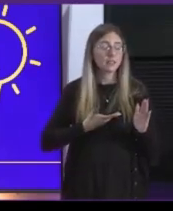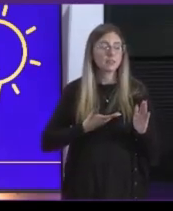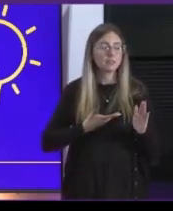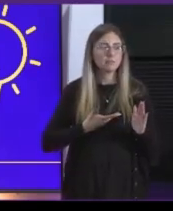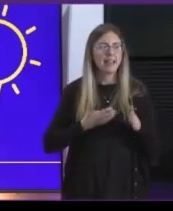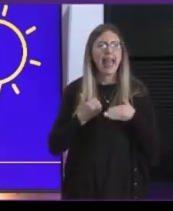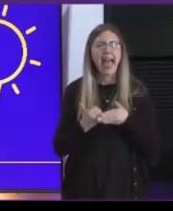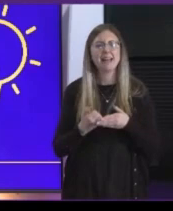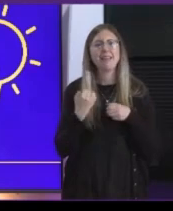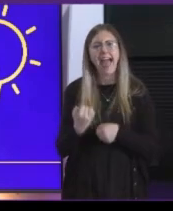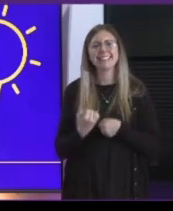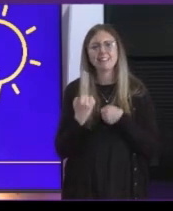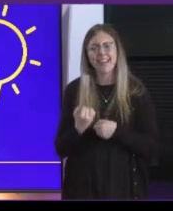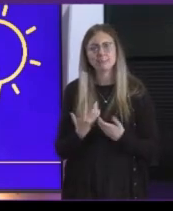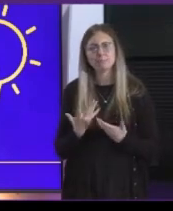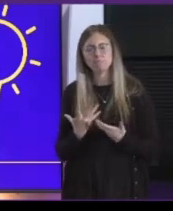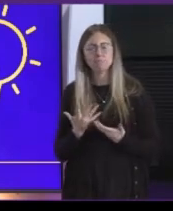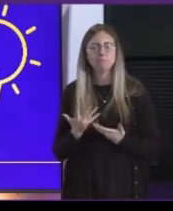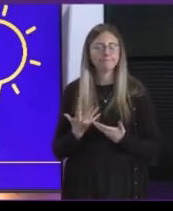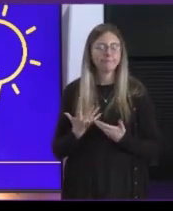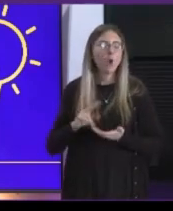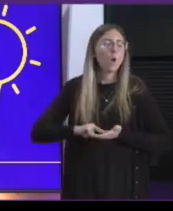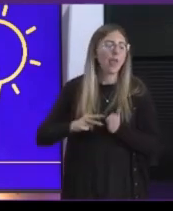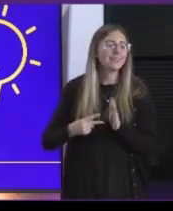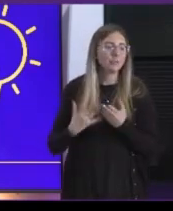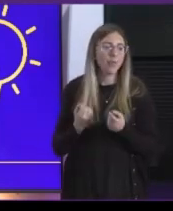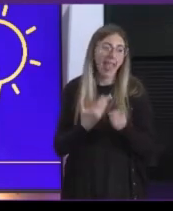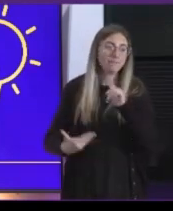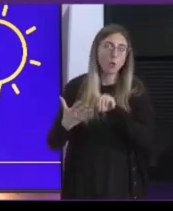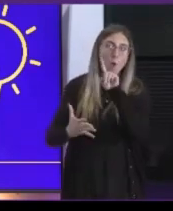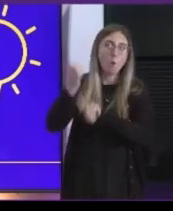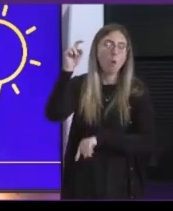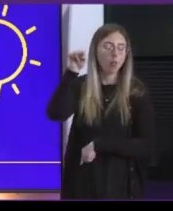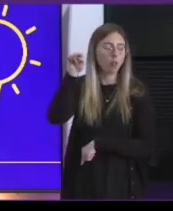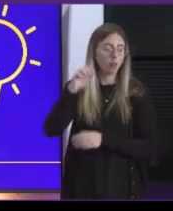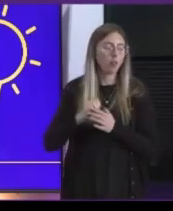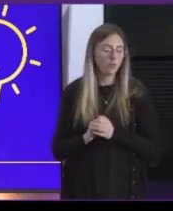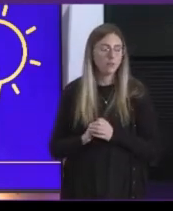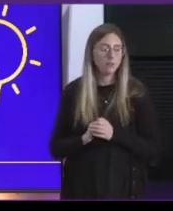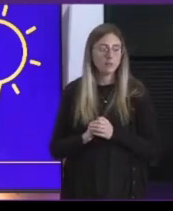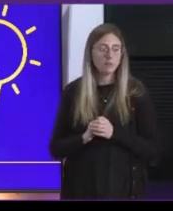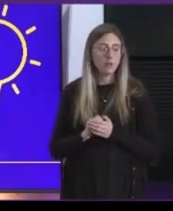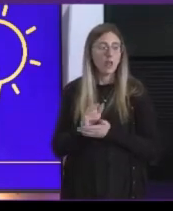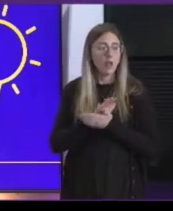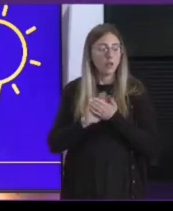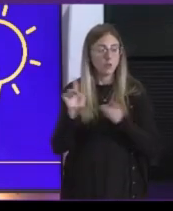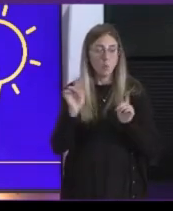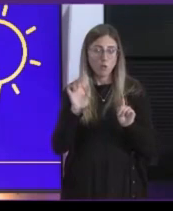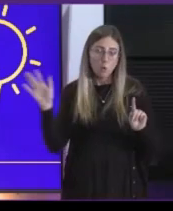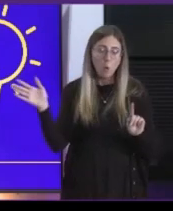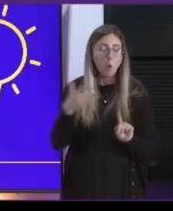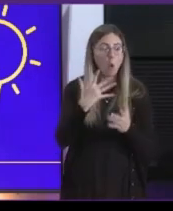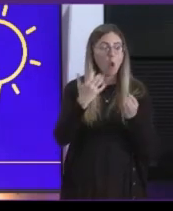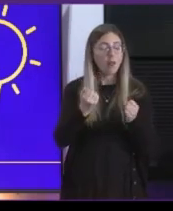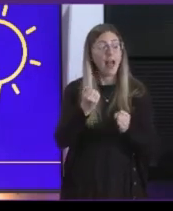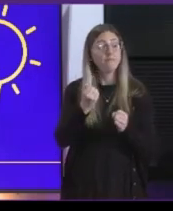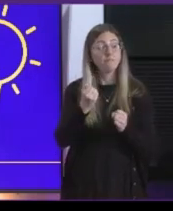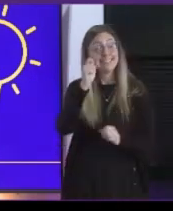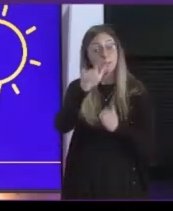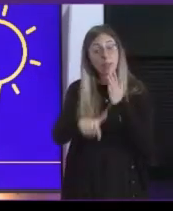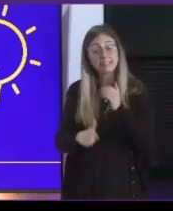want to say activists, but organizations, they have a goal. And their goal is that everybody in California that has a disability